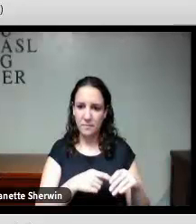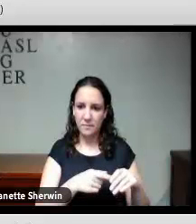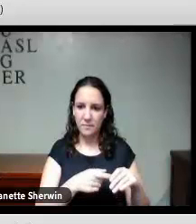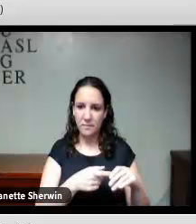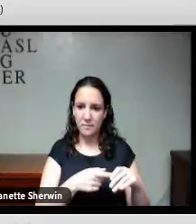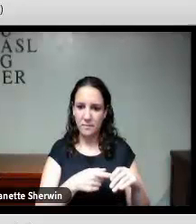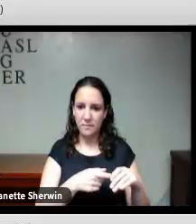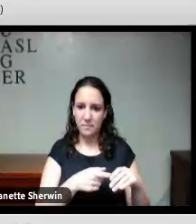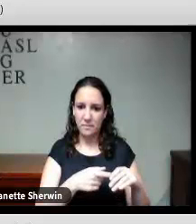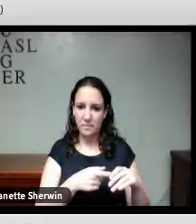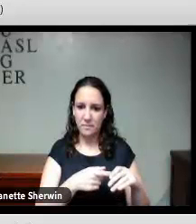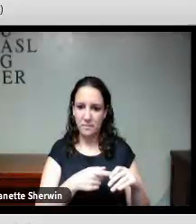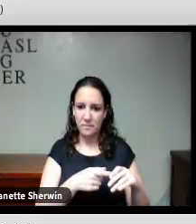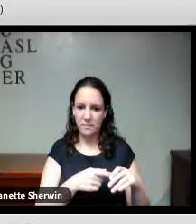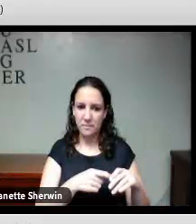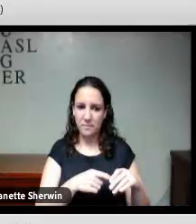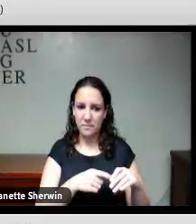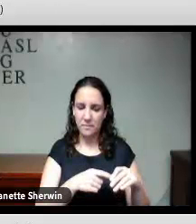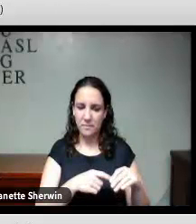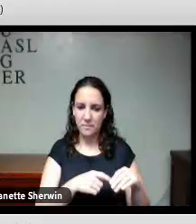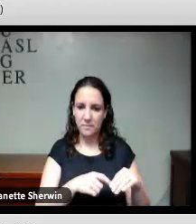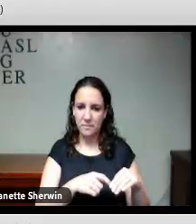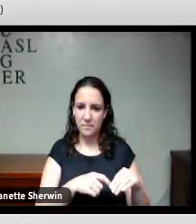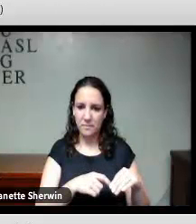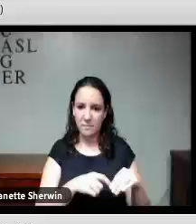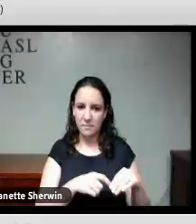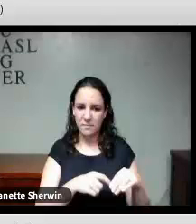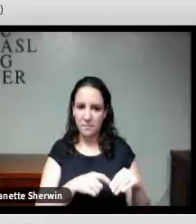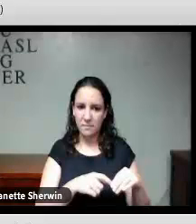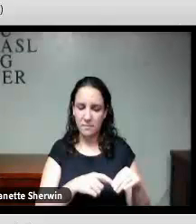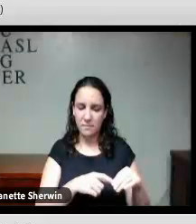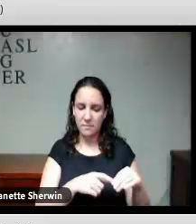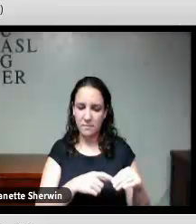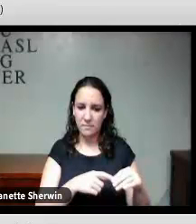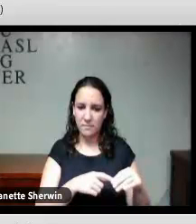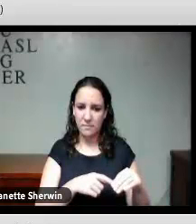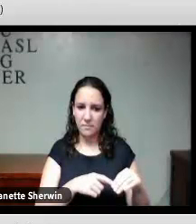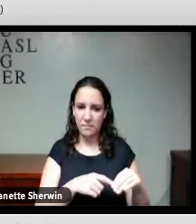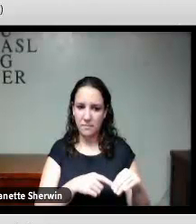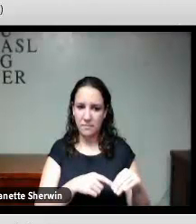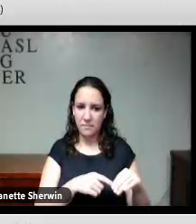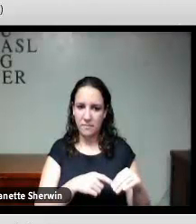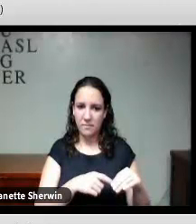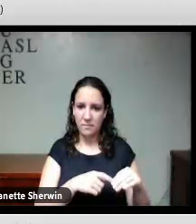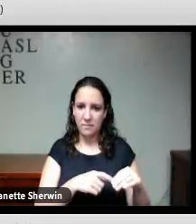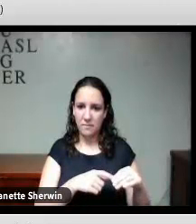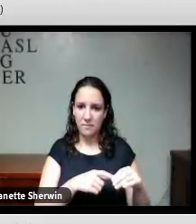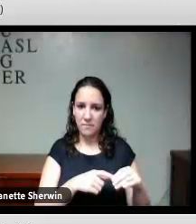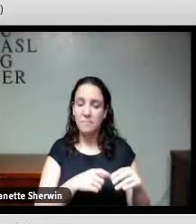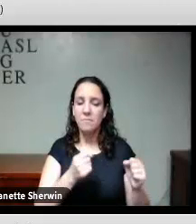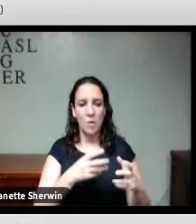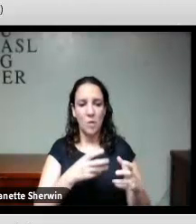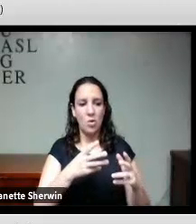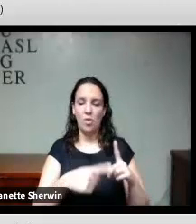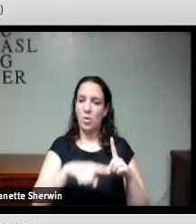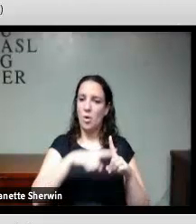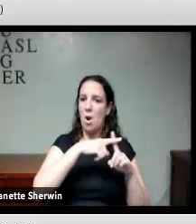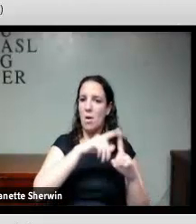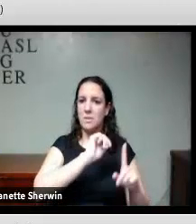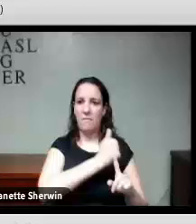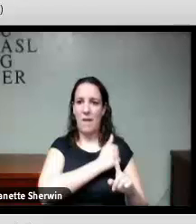in a more positive manner. So that's contagious as well, isn't it? If